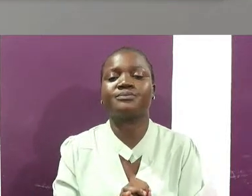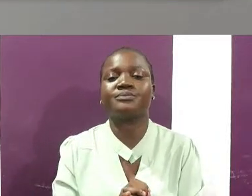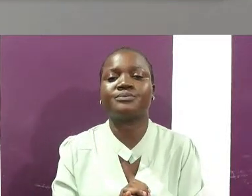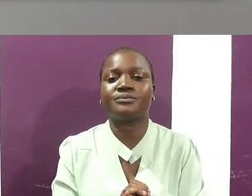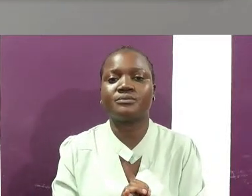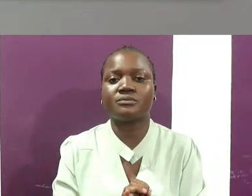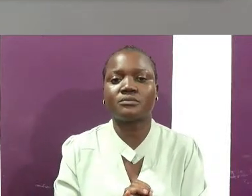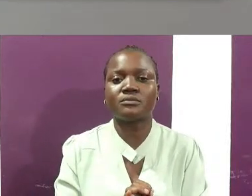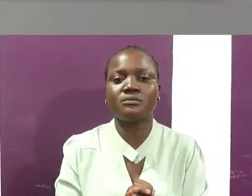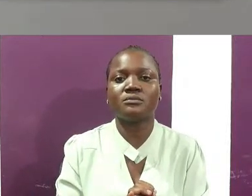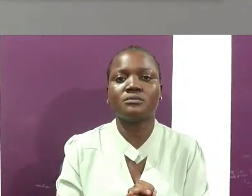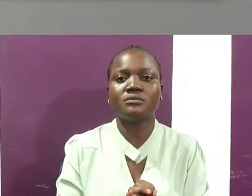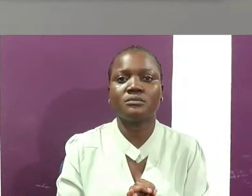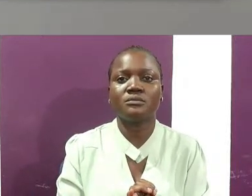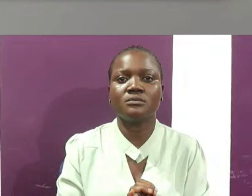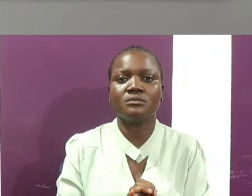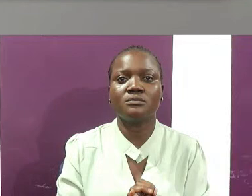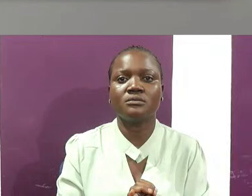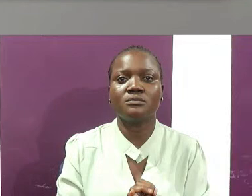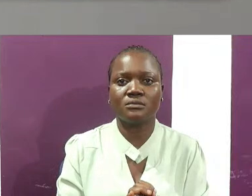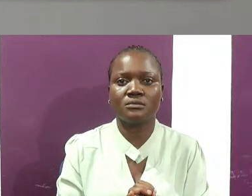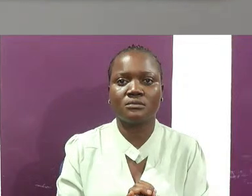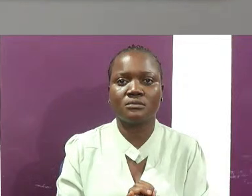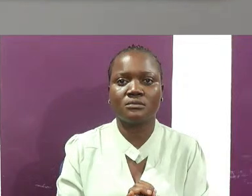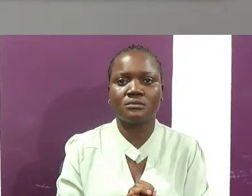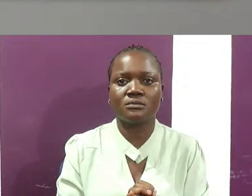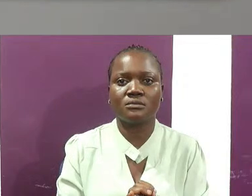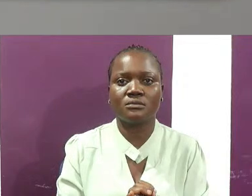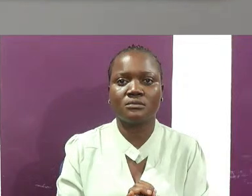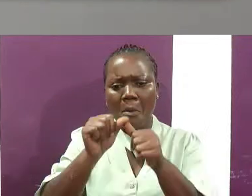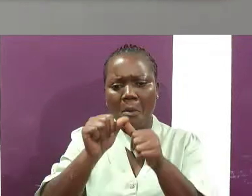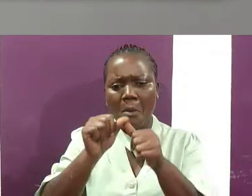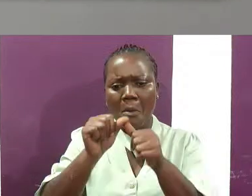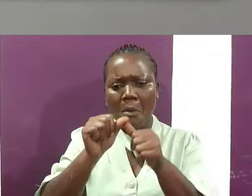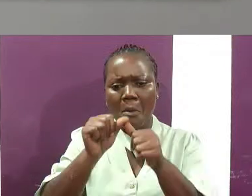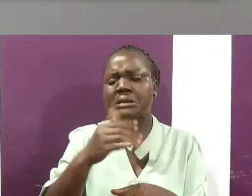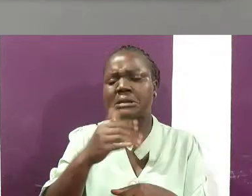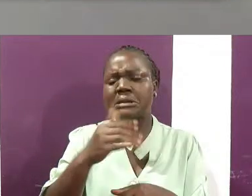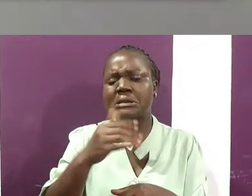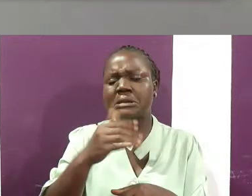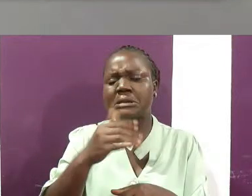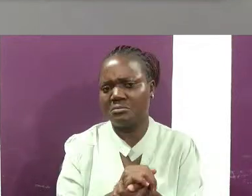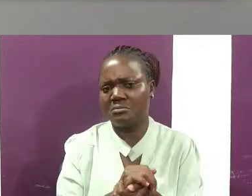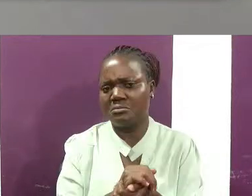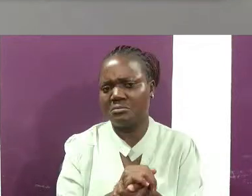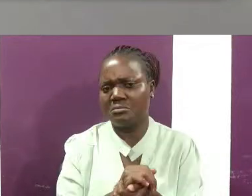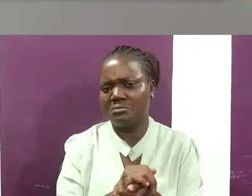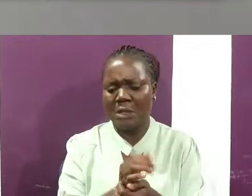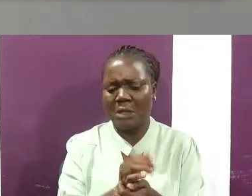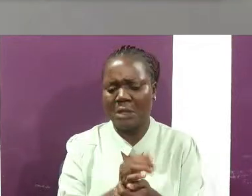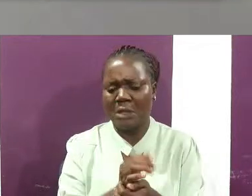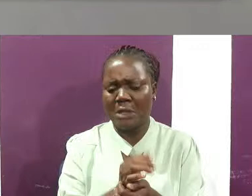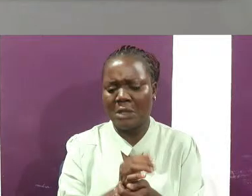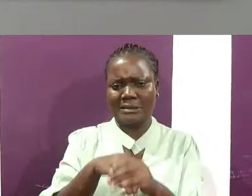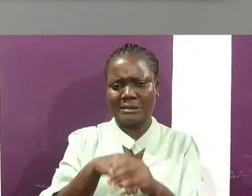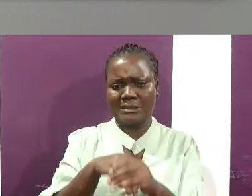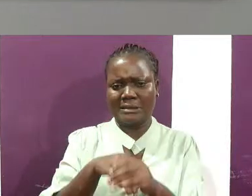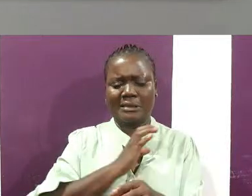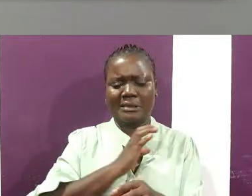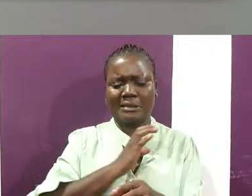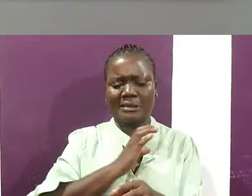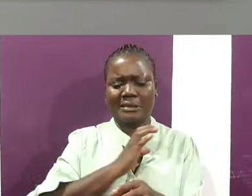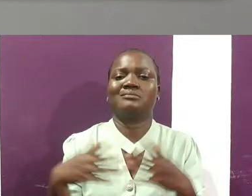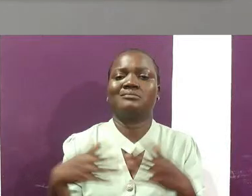enyimu dubaako enye edumienu ni nyina aka asemkro no a. And he finally closes out his section in chapter 4 and